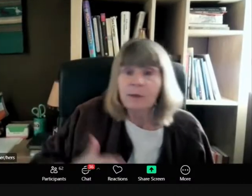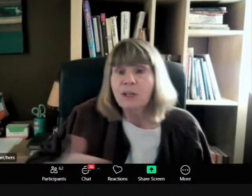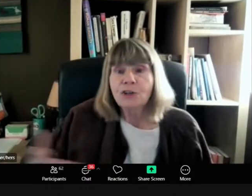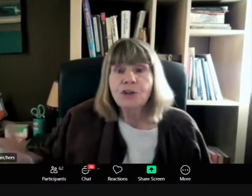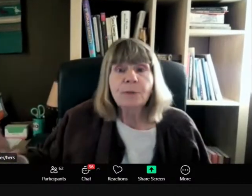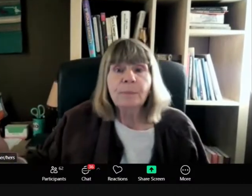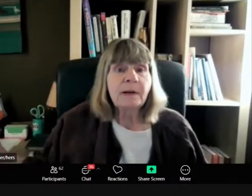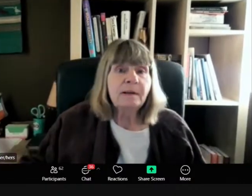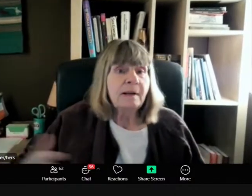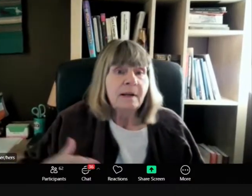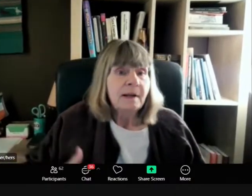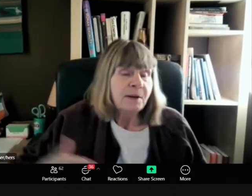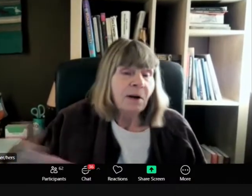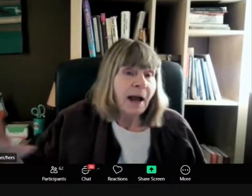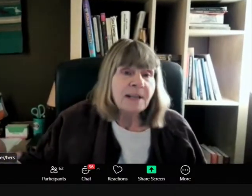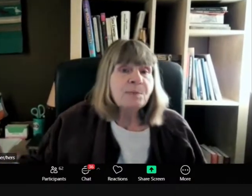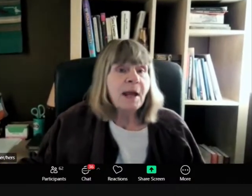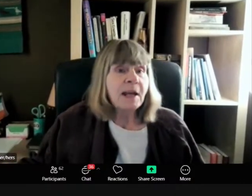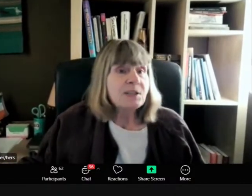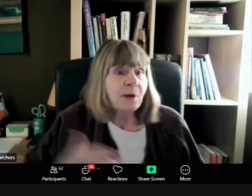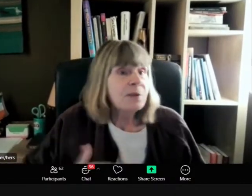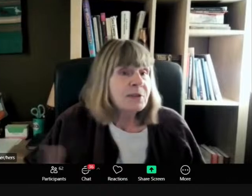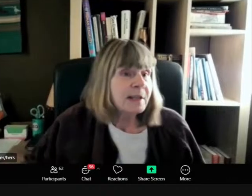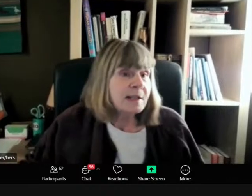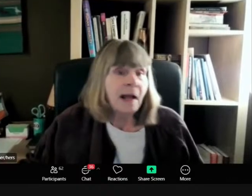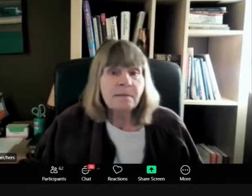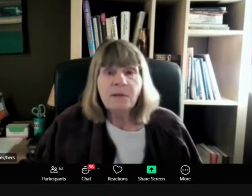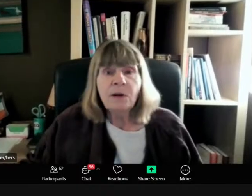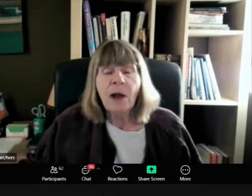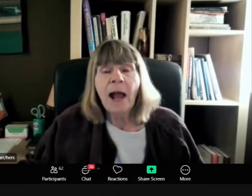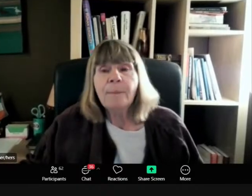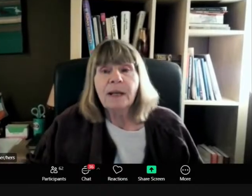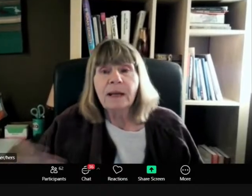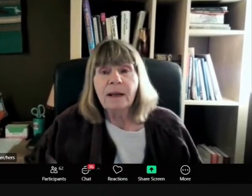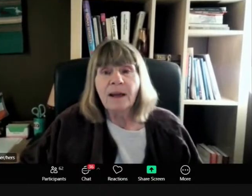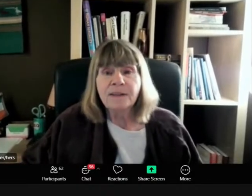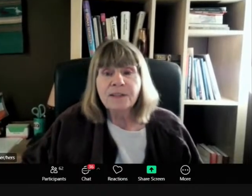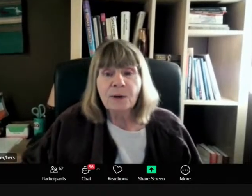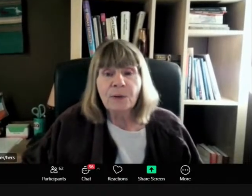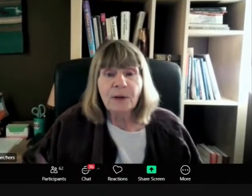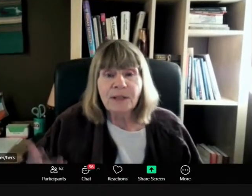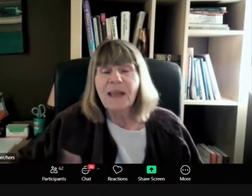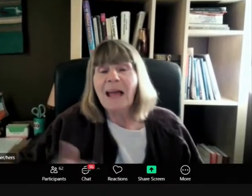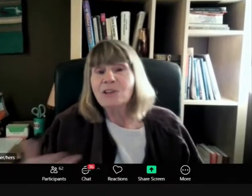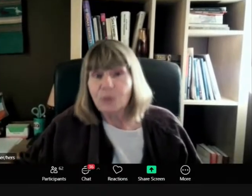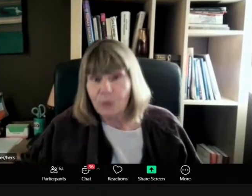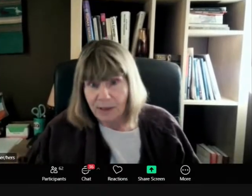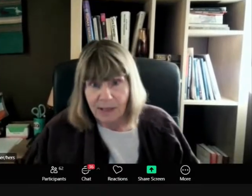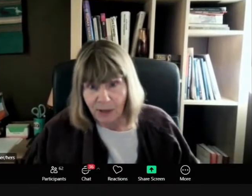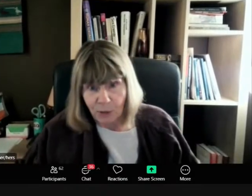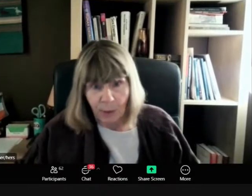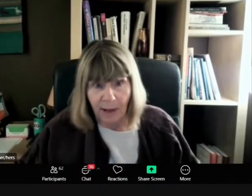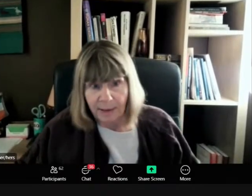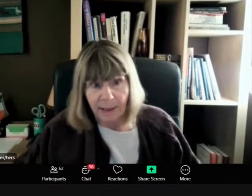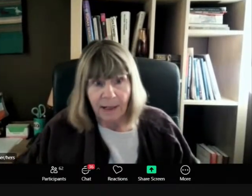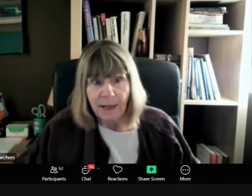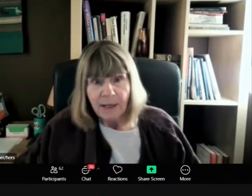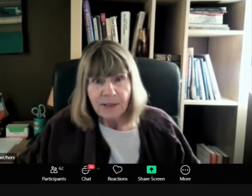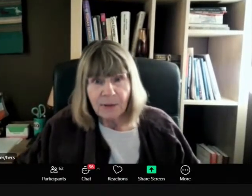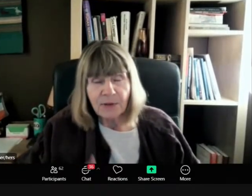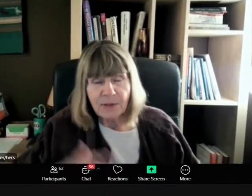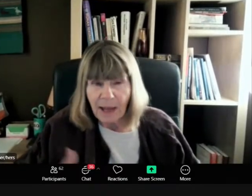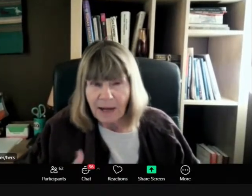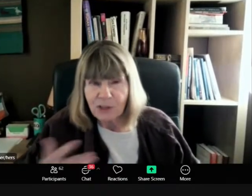to have a relationship, as we age. For others, that's not, happening. And so what does that do to our